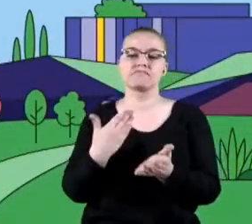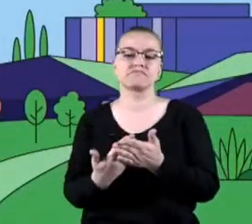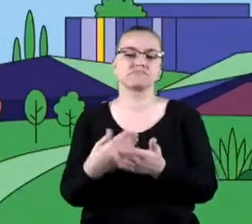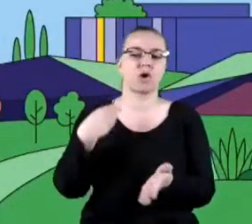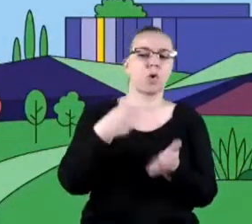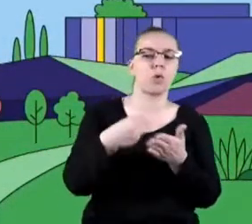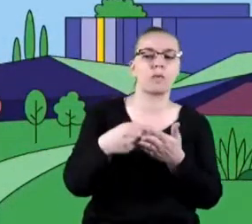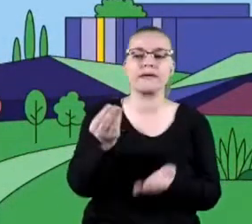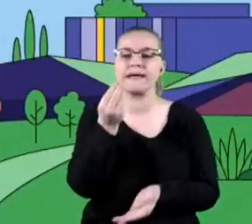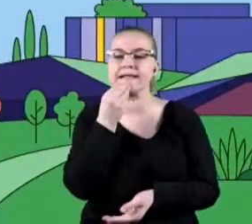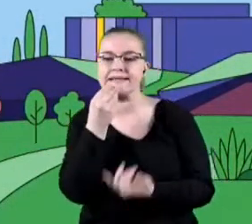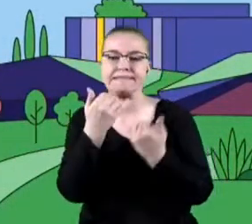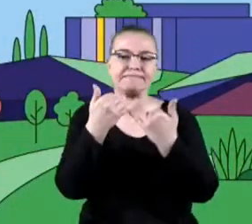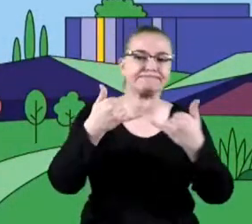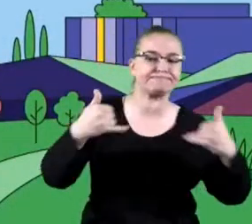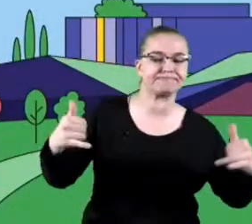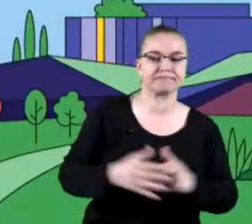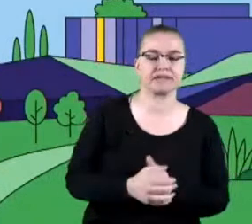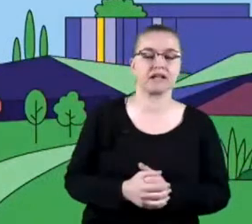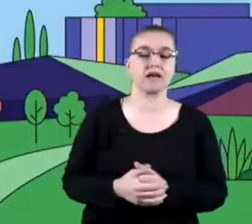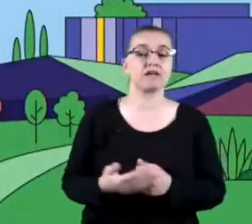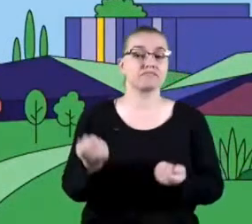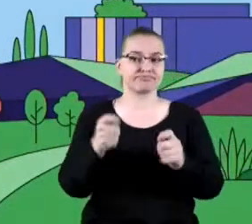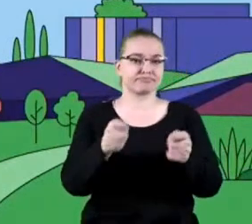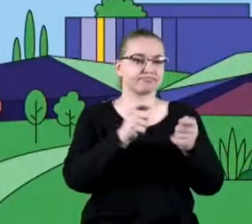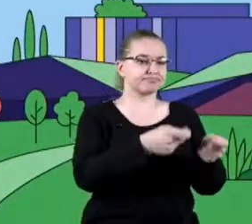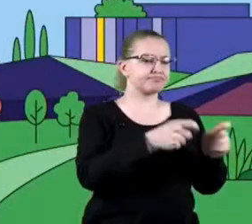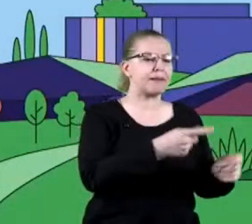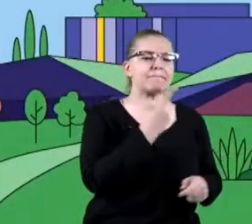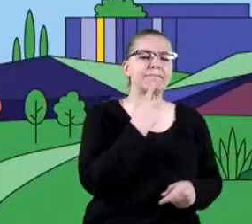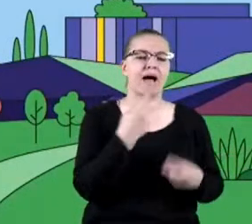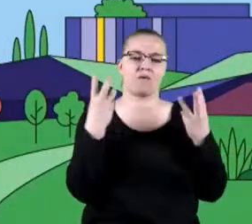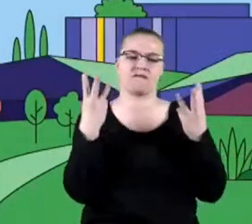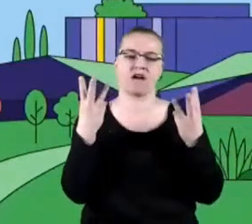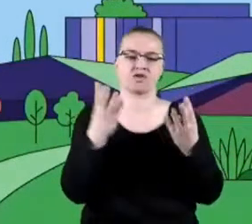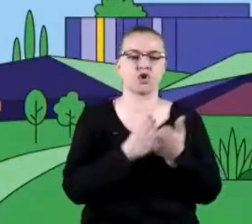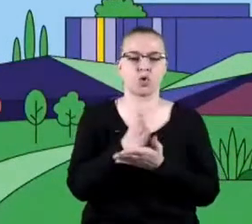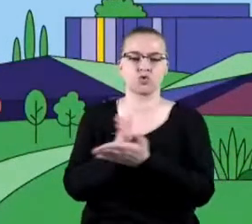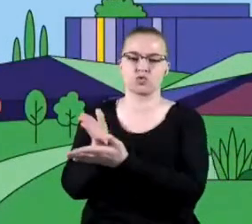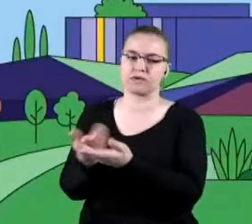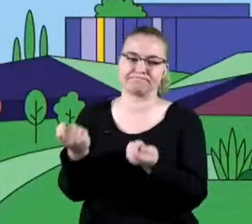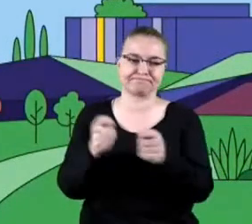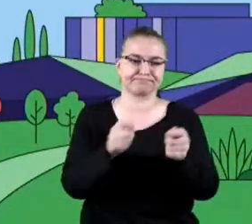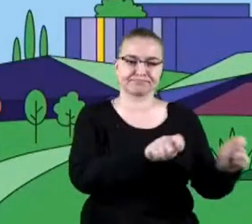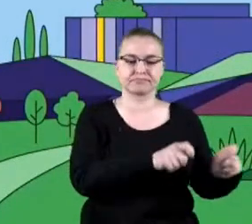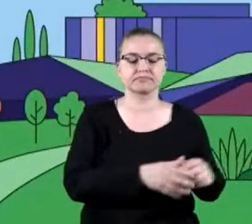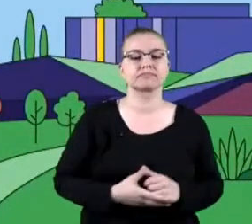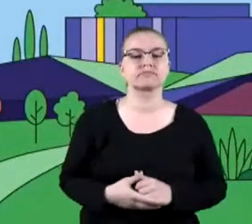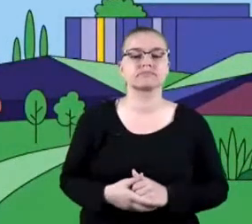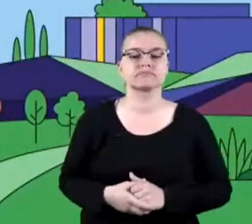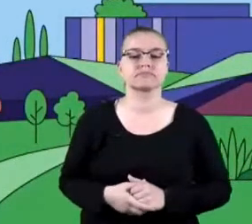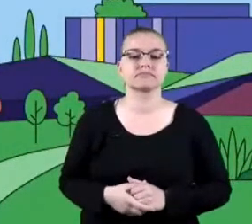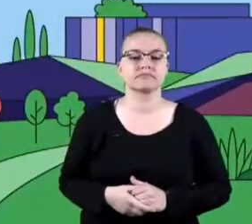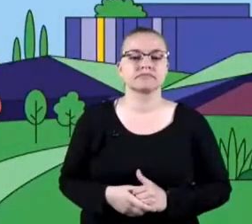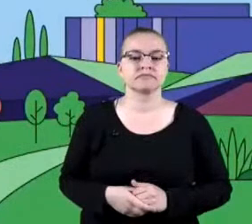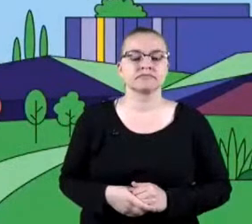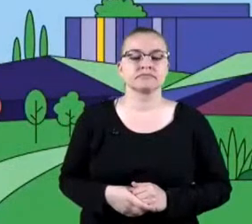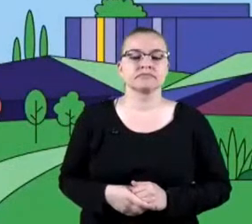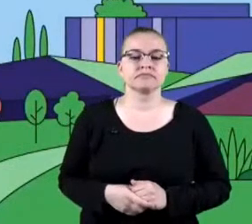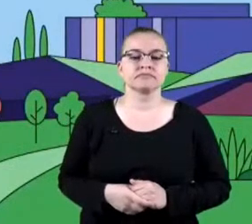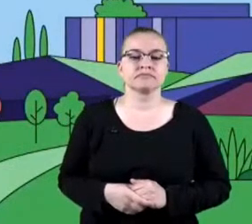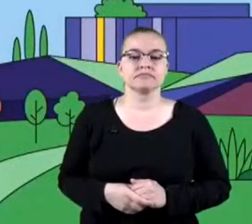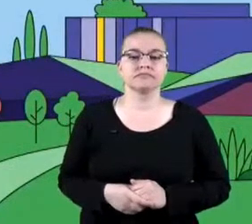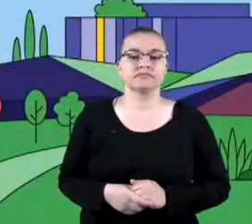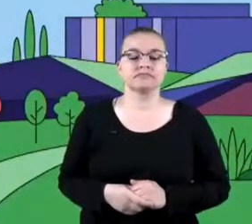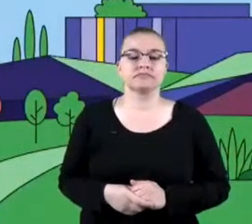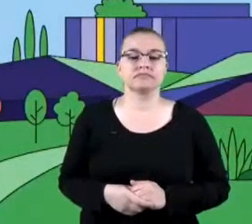of non-essential services. The list of essential services and non-essential services were decided at